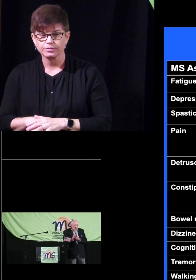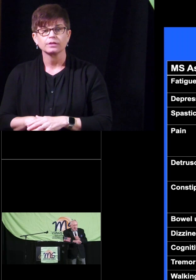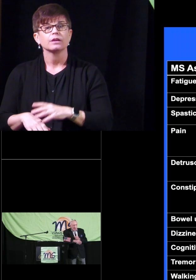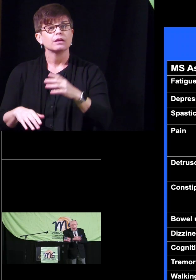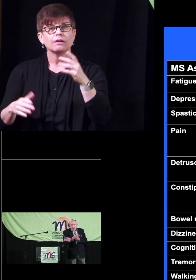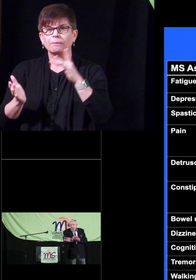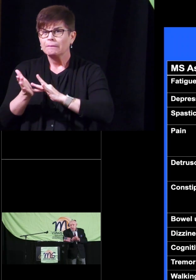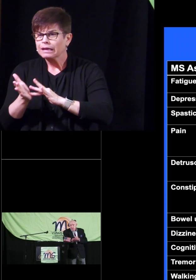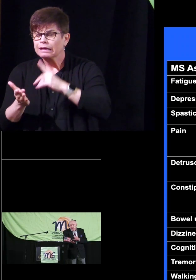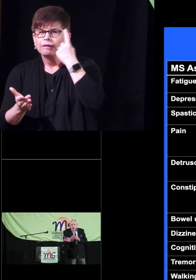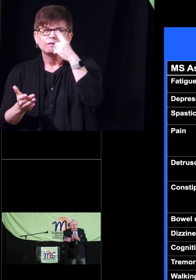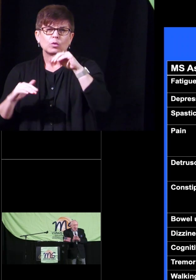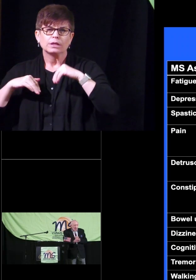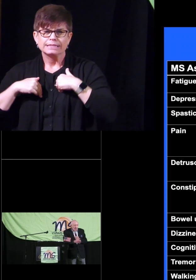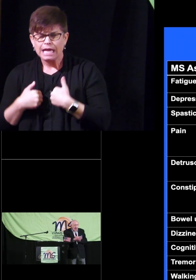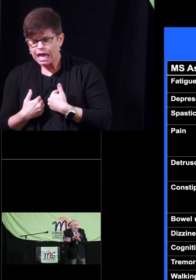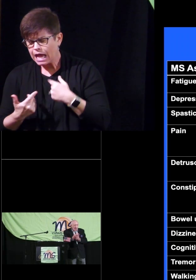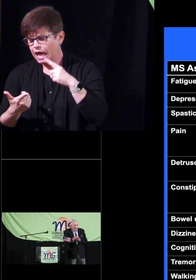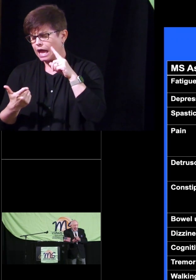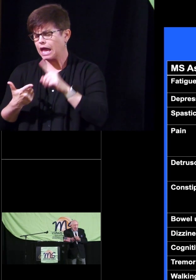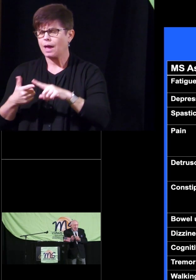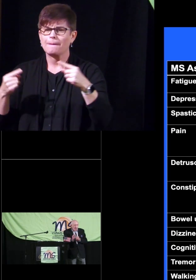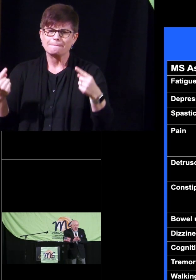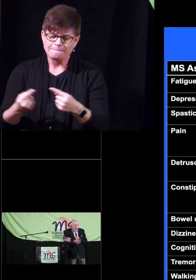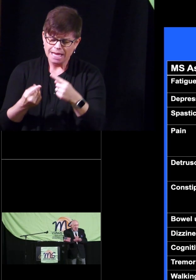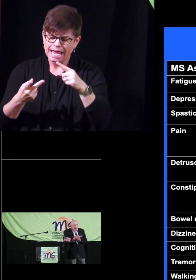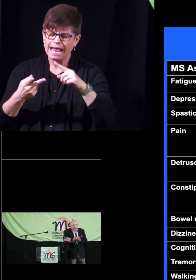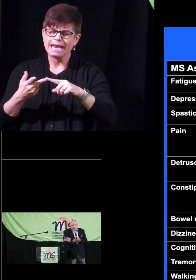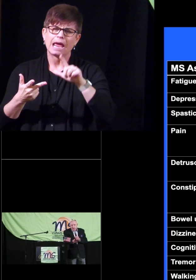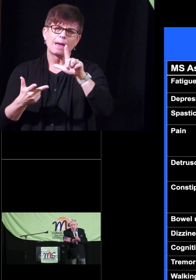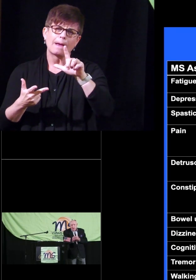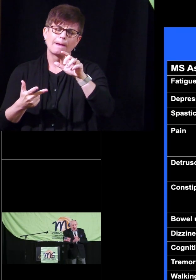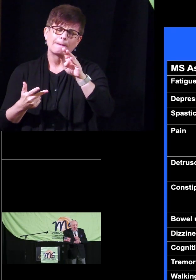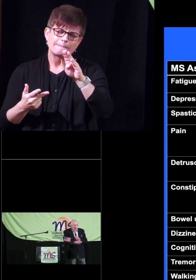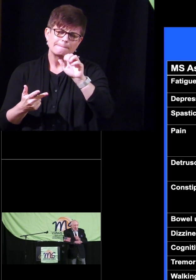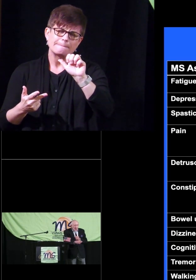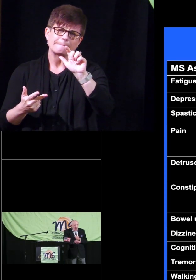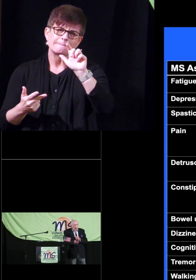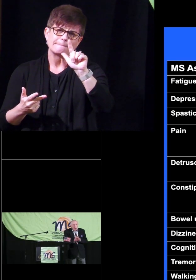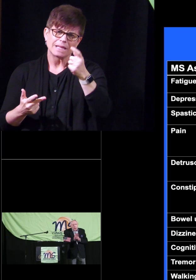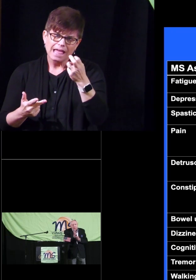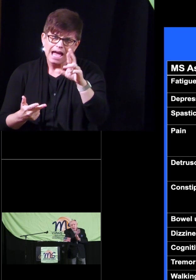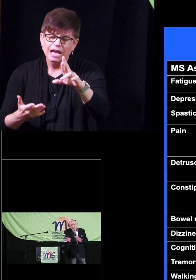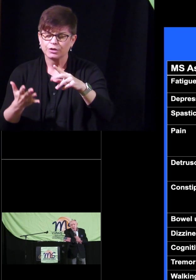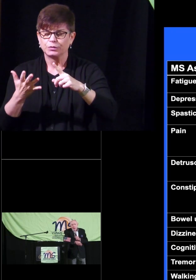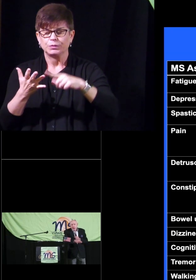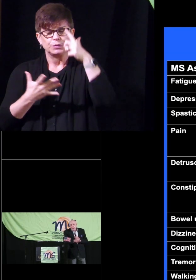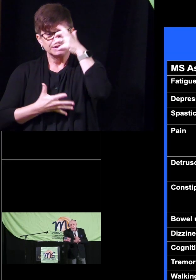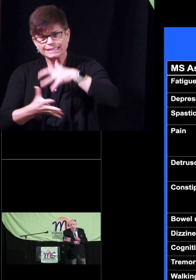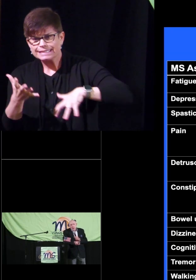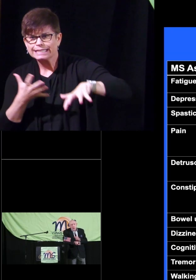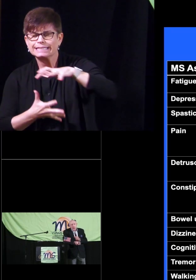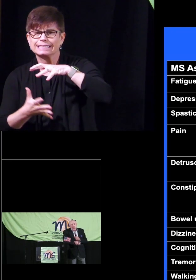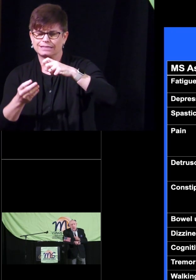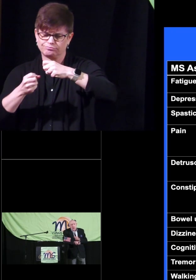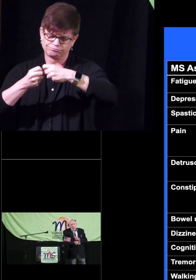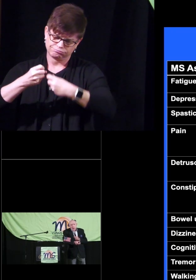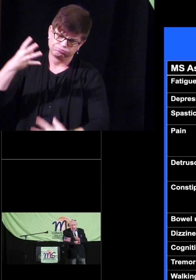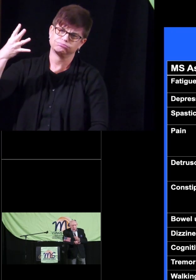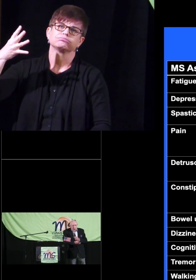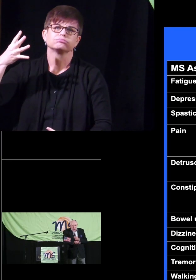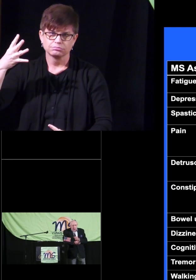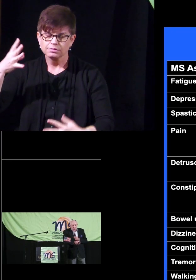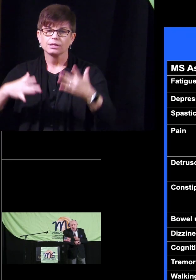medications for fatigue and spasticity and pain and the bladder and the bowel and dizziness and a whole bunch of medications that we can